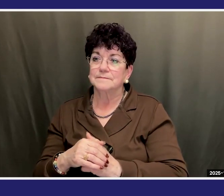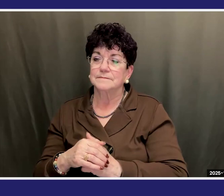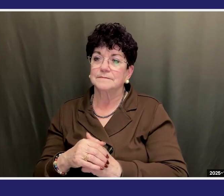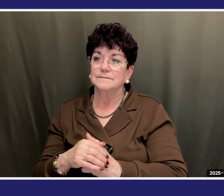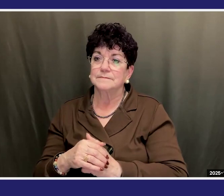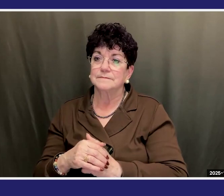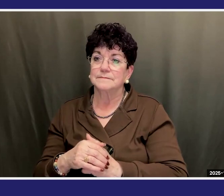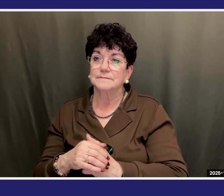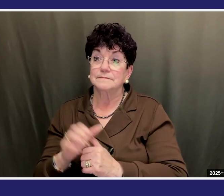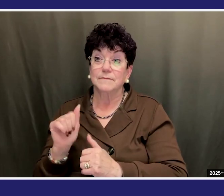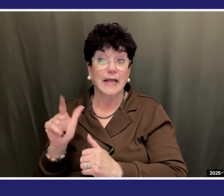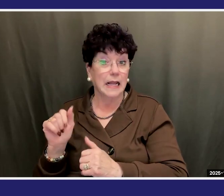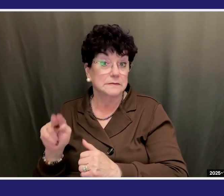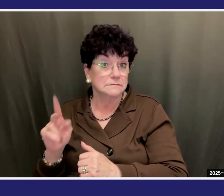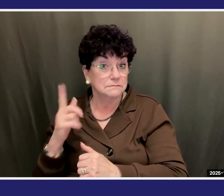Would they come off of mute, Ellen?